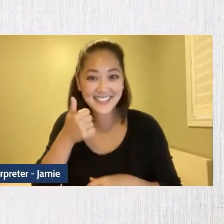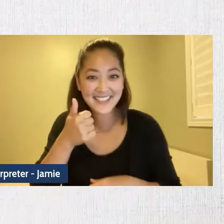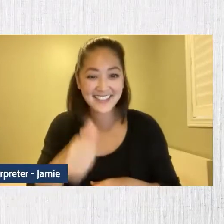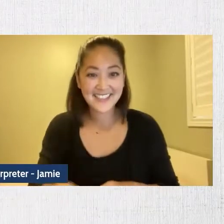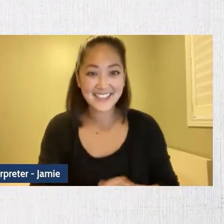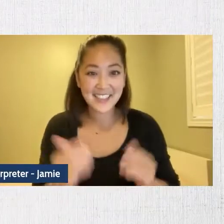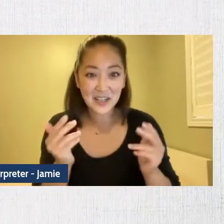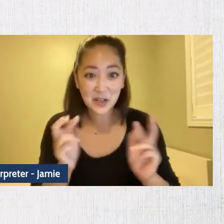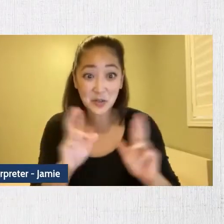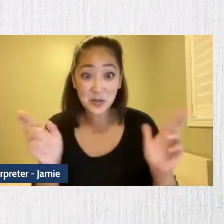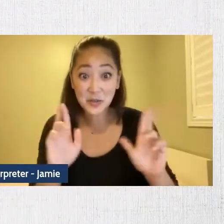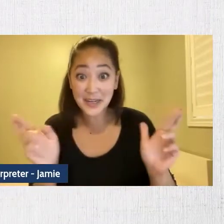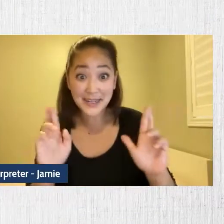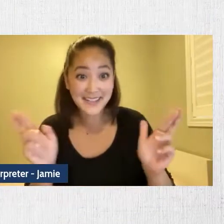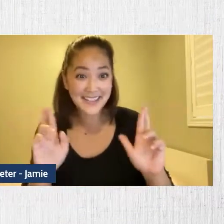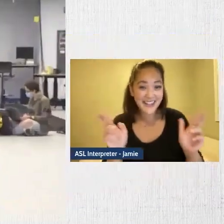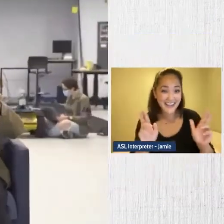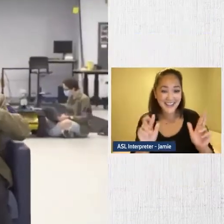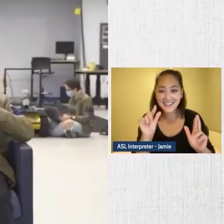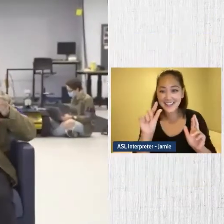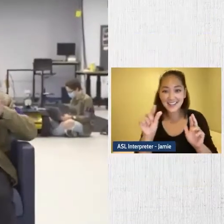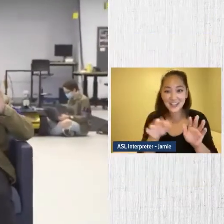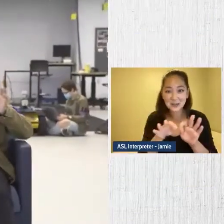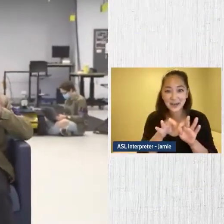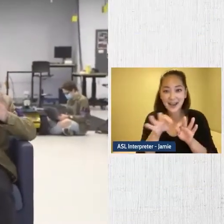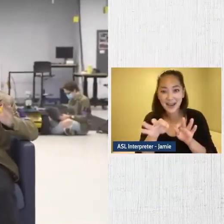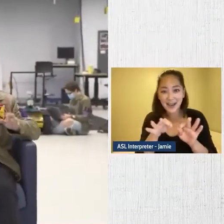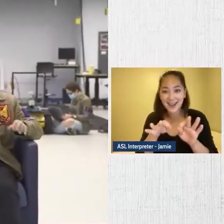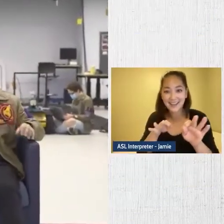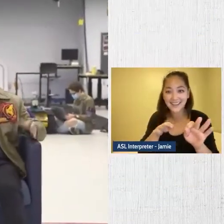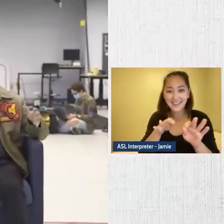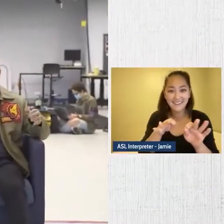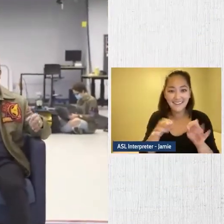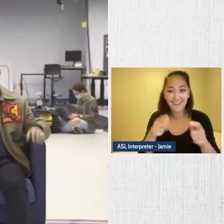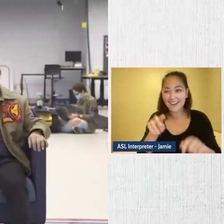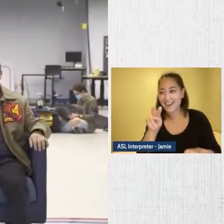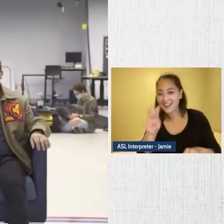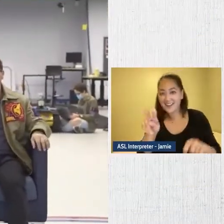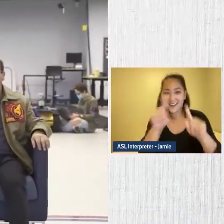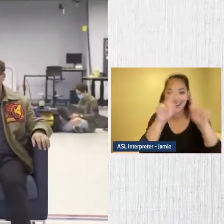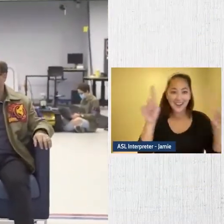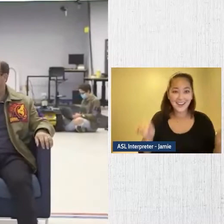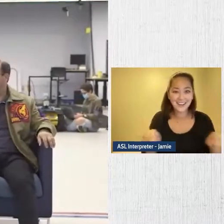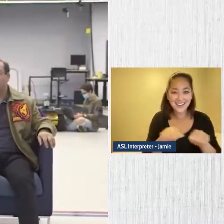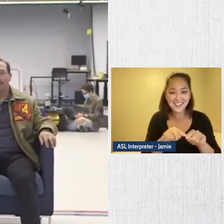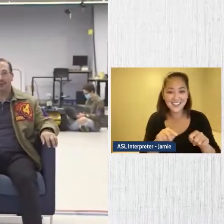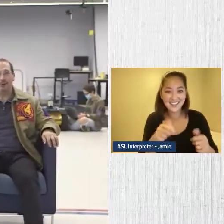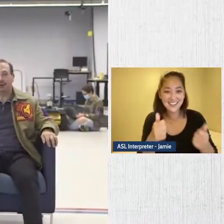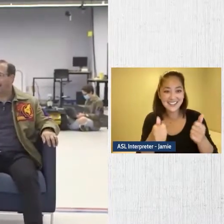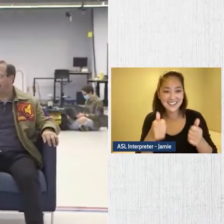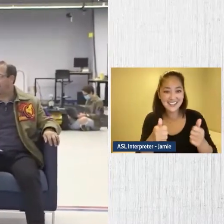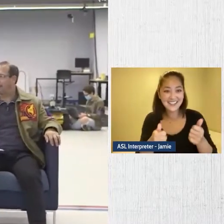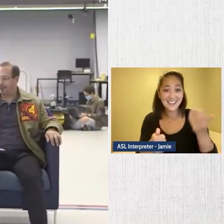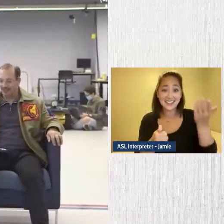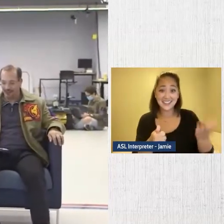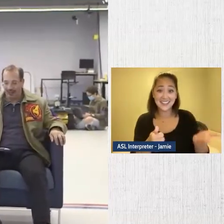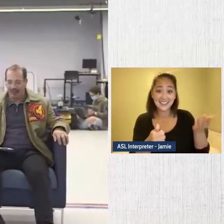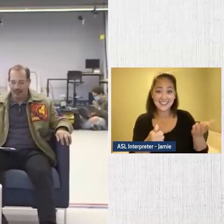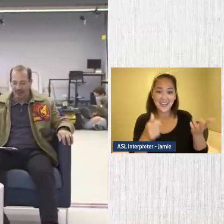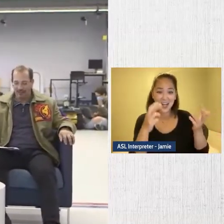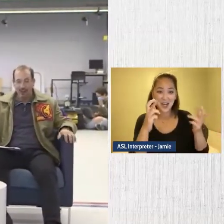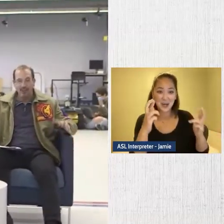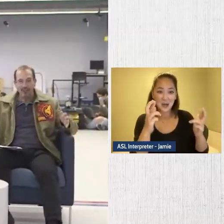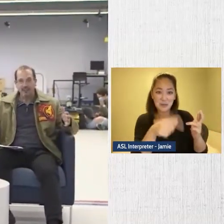Go ahead. Okay. There's a bit of a delay when I look on the screen, so so I'm being tagged to get it. So yeah, I hope you can see.